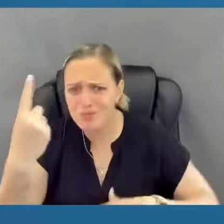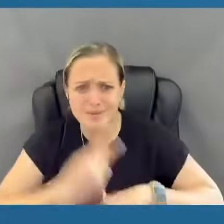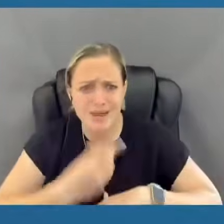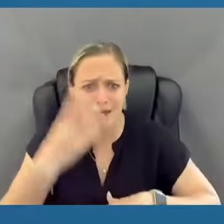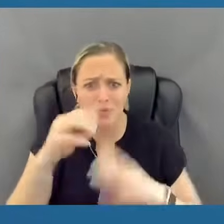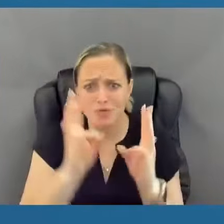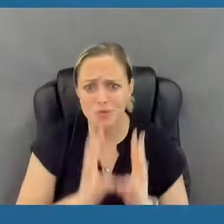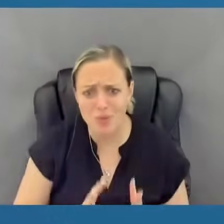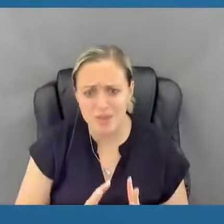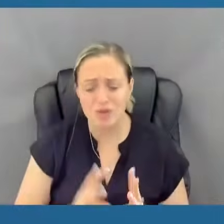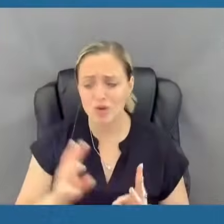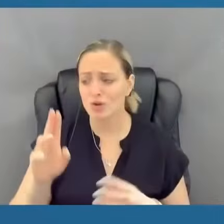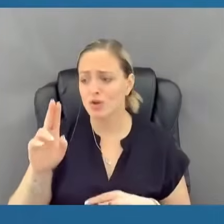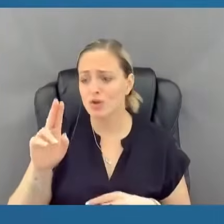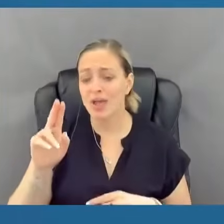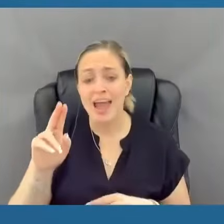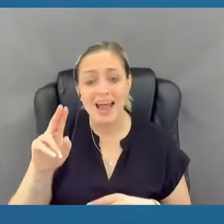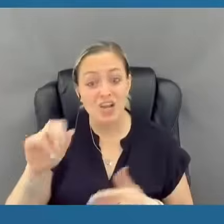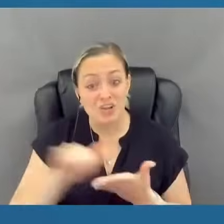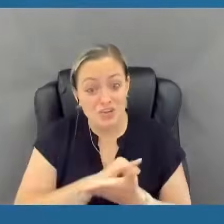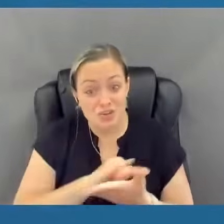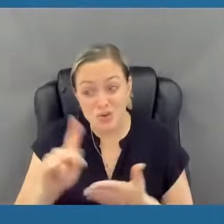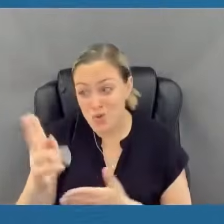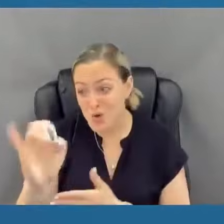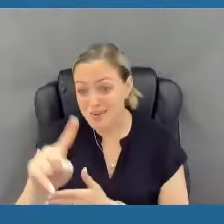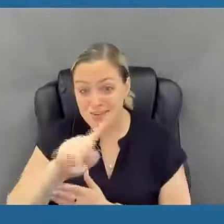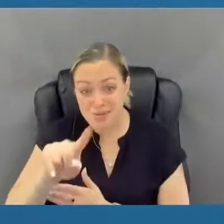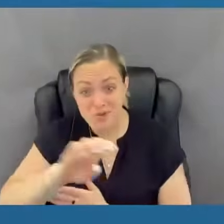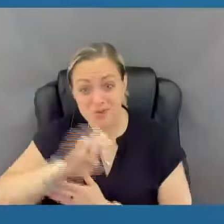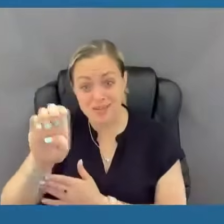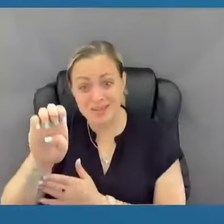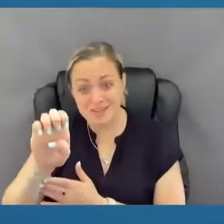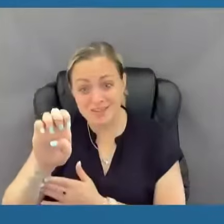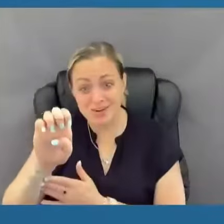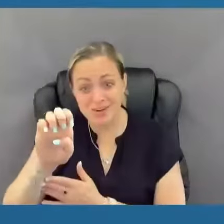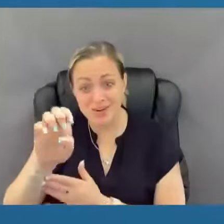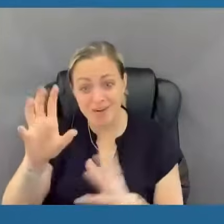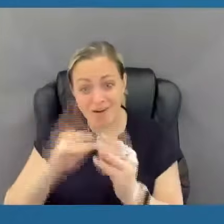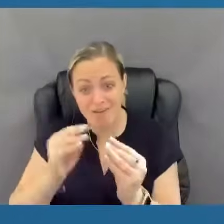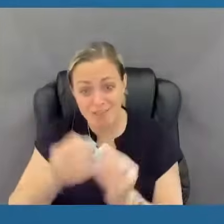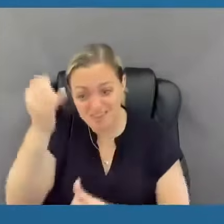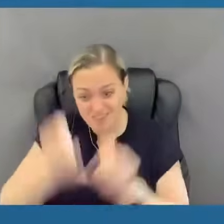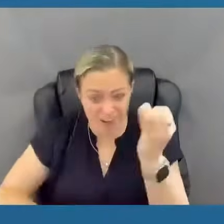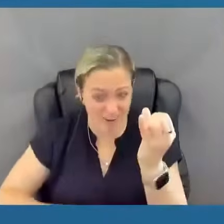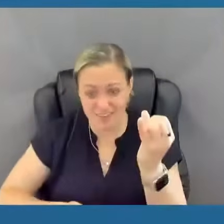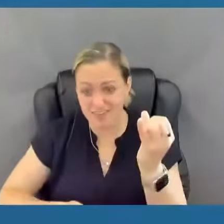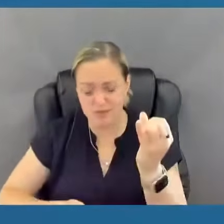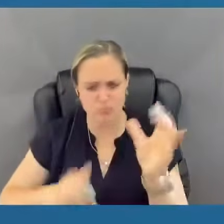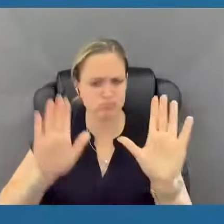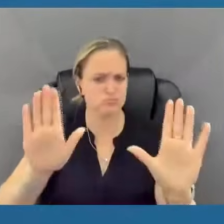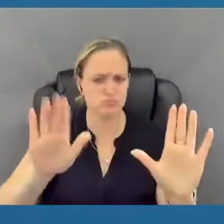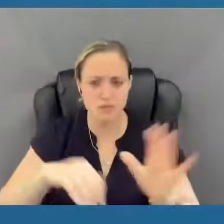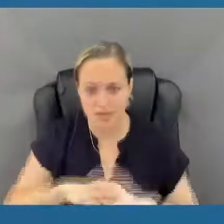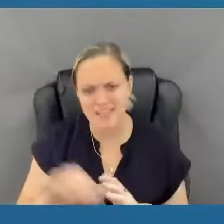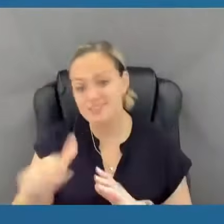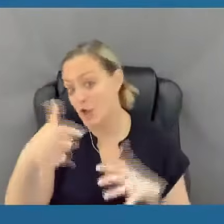weather. The New York Knicks are going to the Eastern Conference Finals as well. That's another parade. But I want to